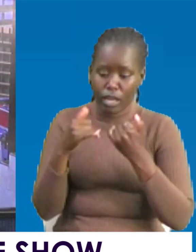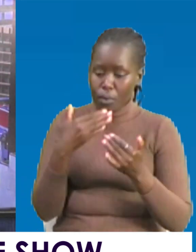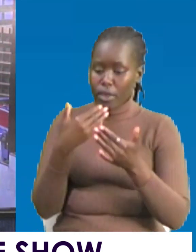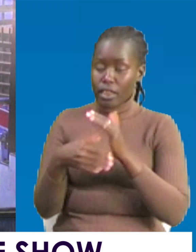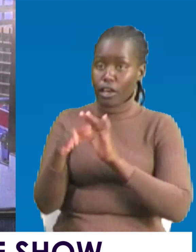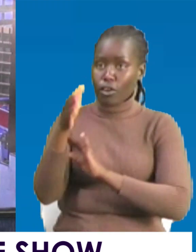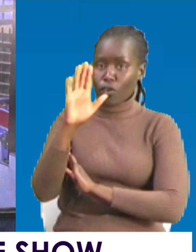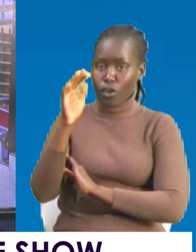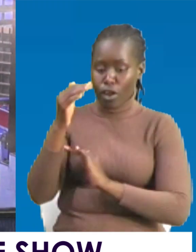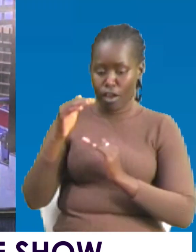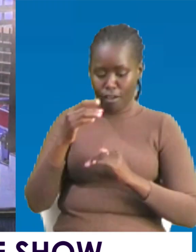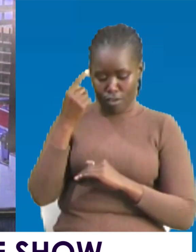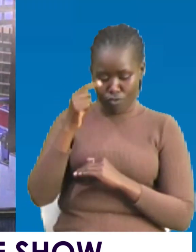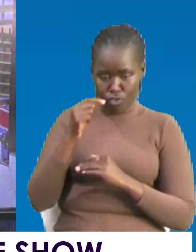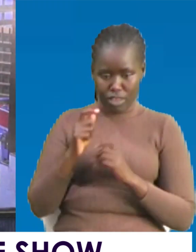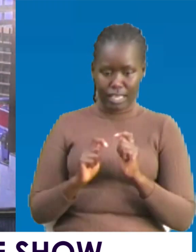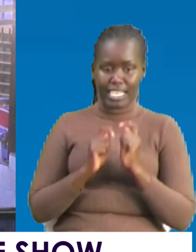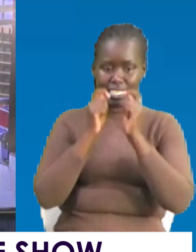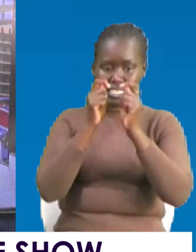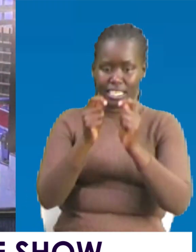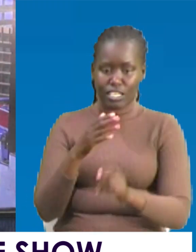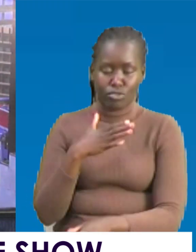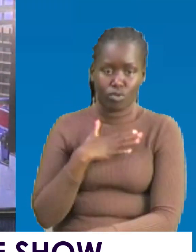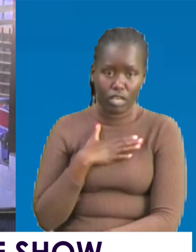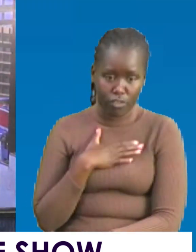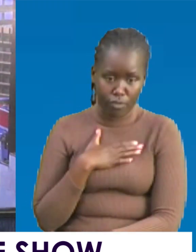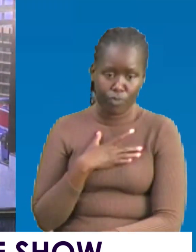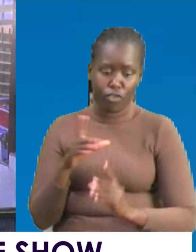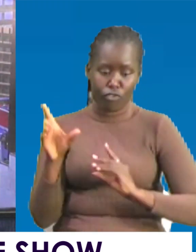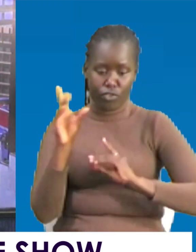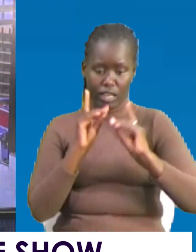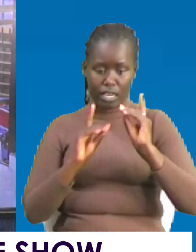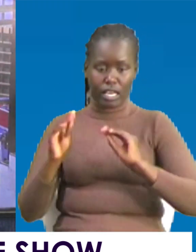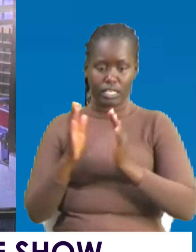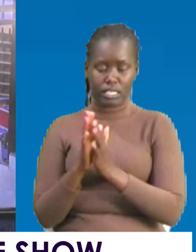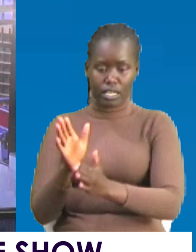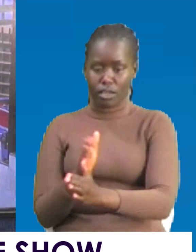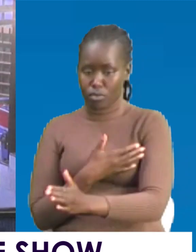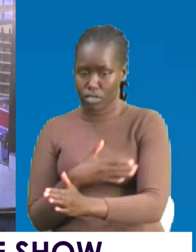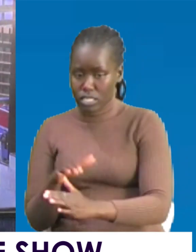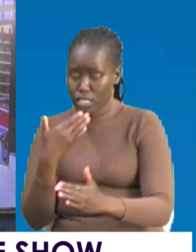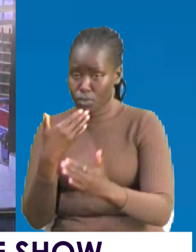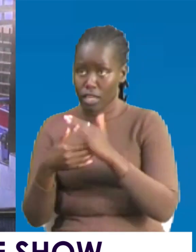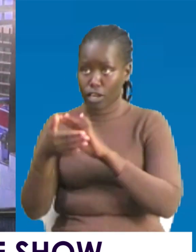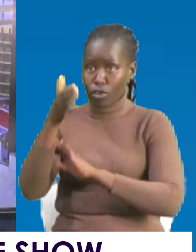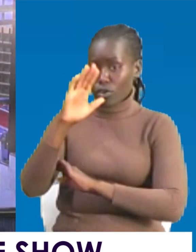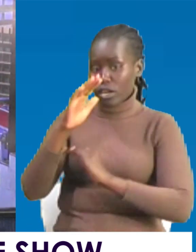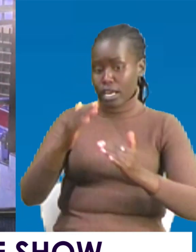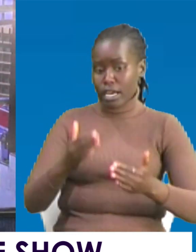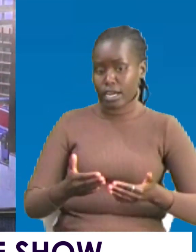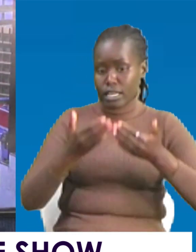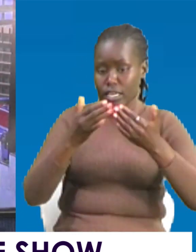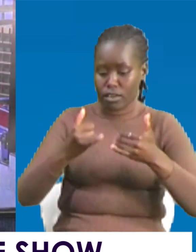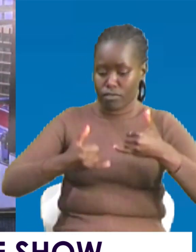the talents that we have, the talents of music and dance. We thank God for those talents because they bring joy